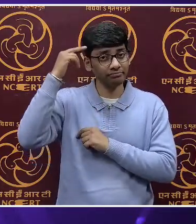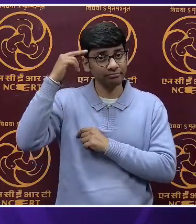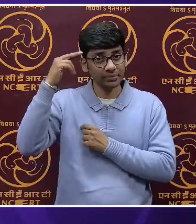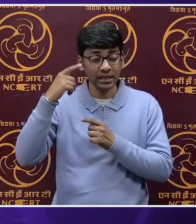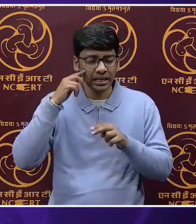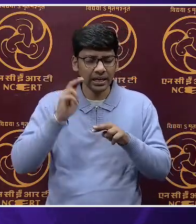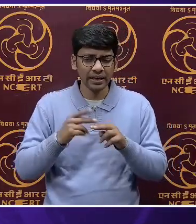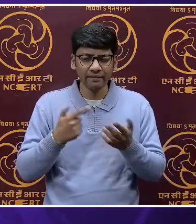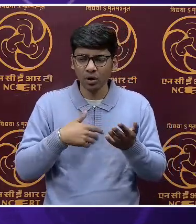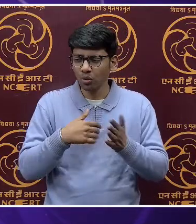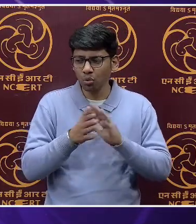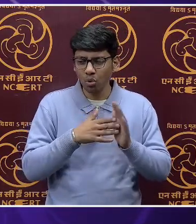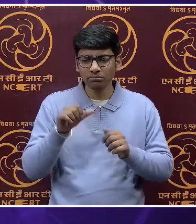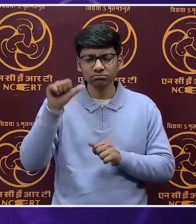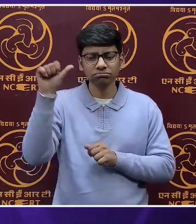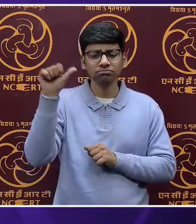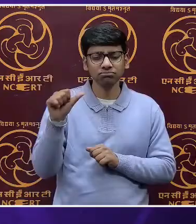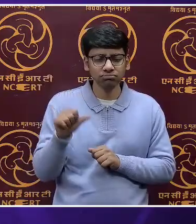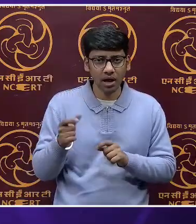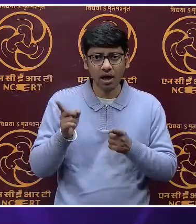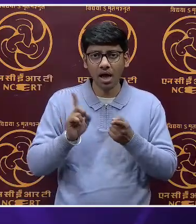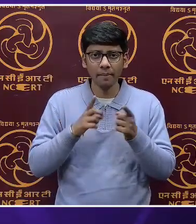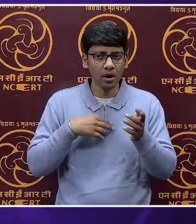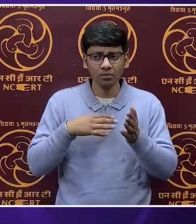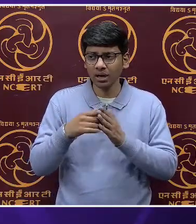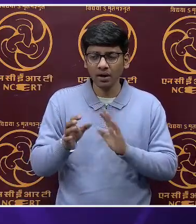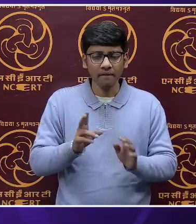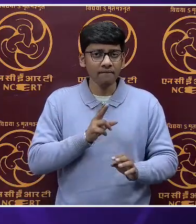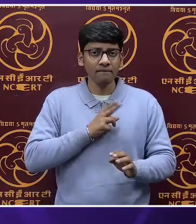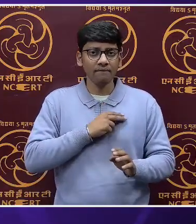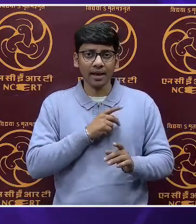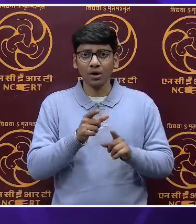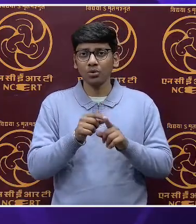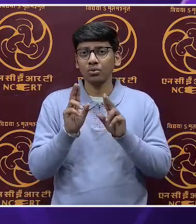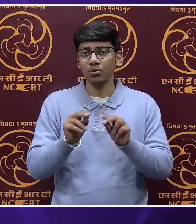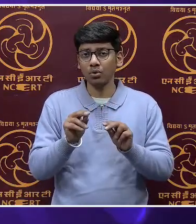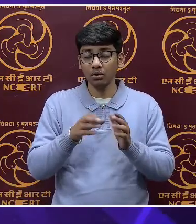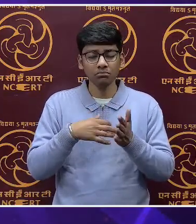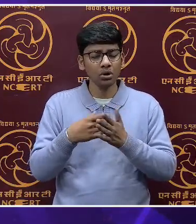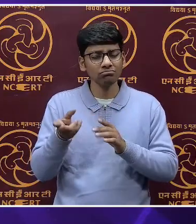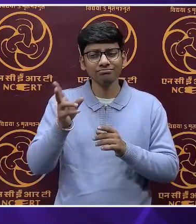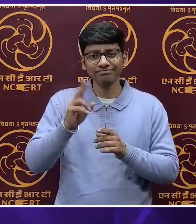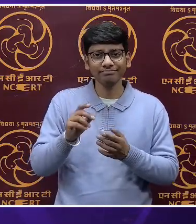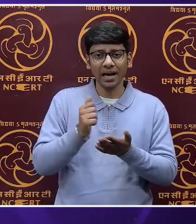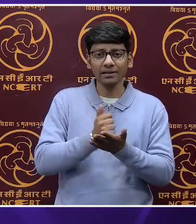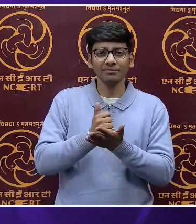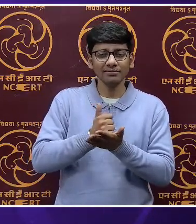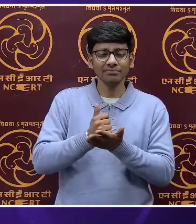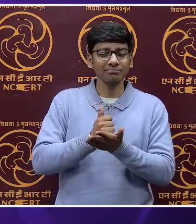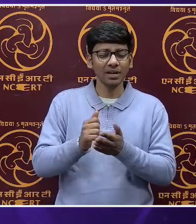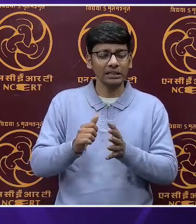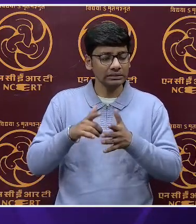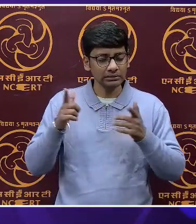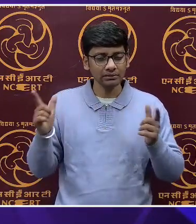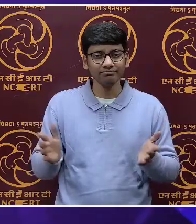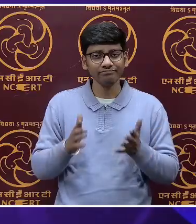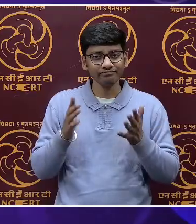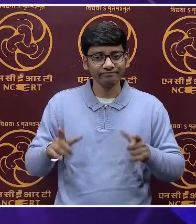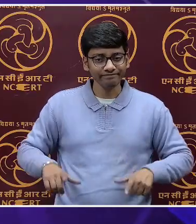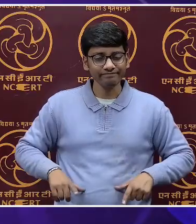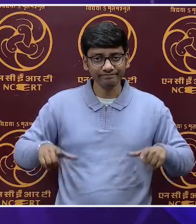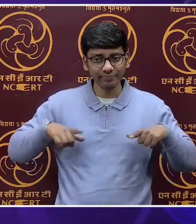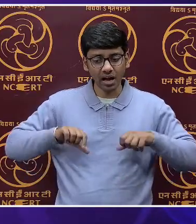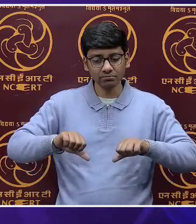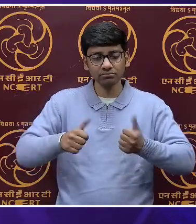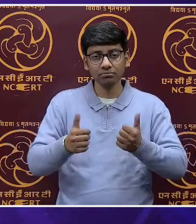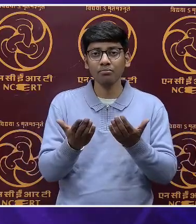when you are rejected by something, do not be disheartened. Rejection is nothing but a redirection in life. Right. So similarly, he gave many other